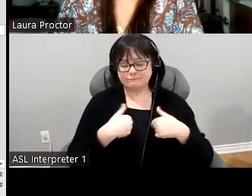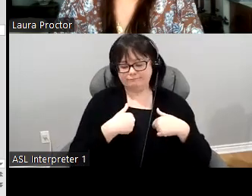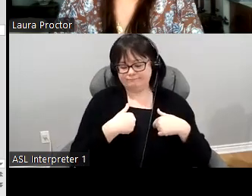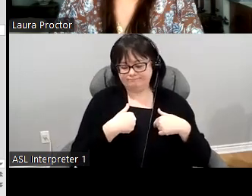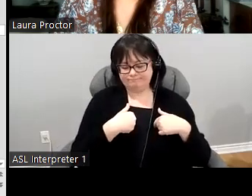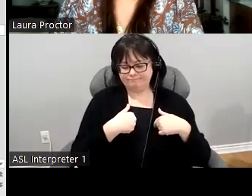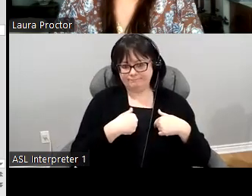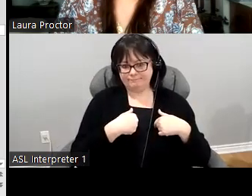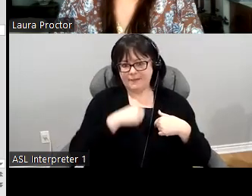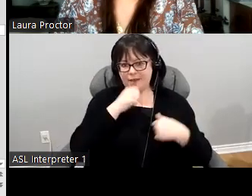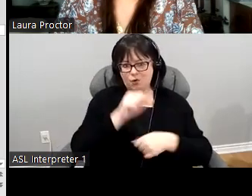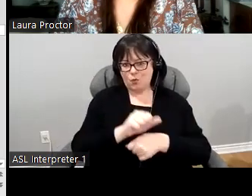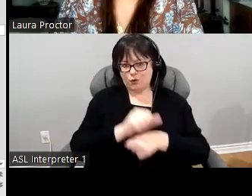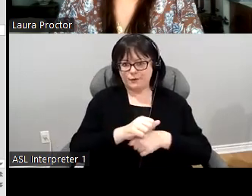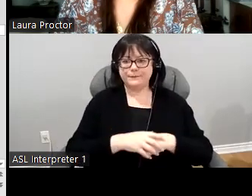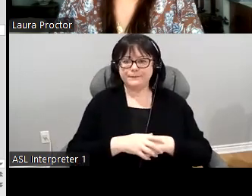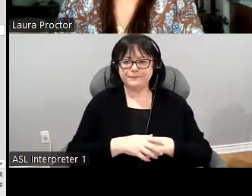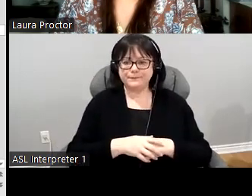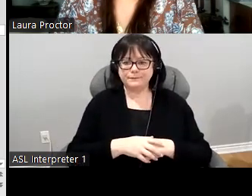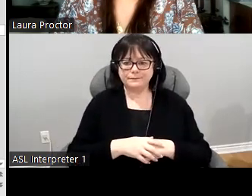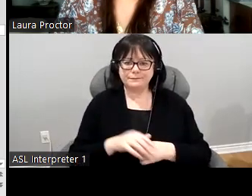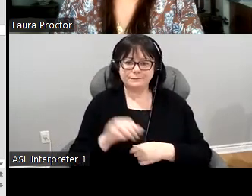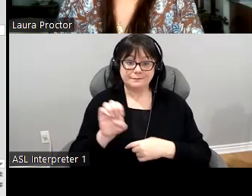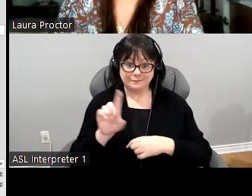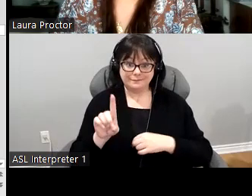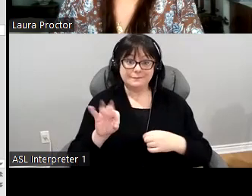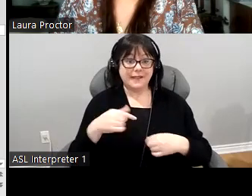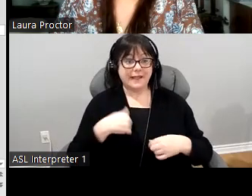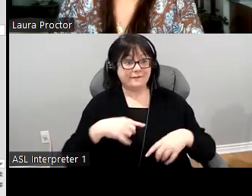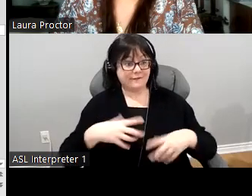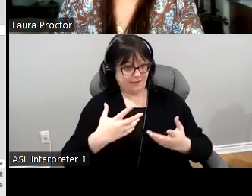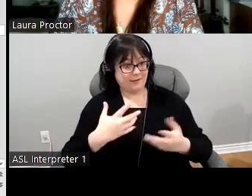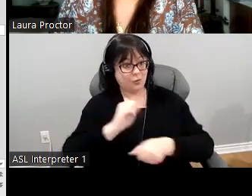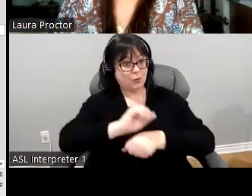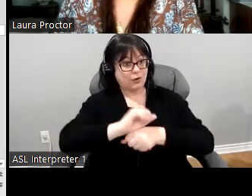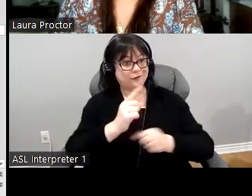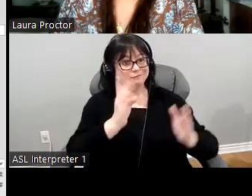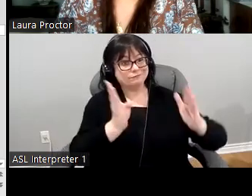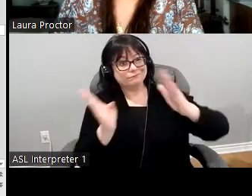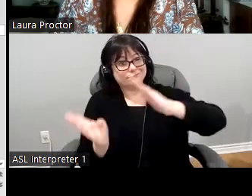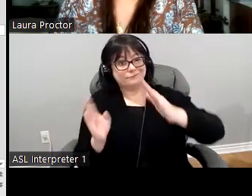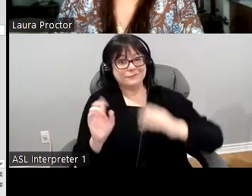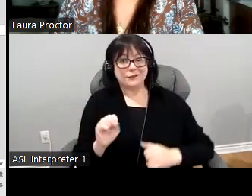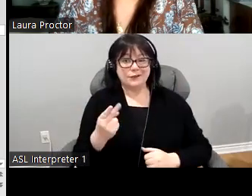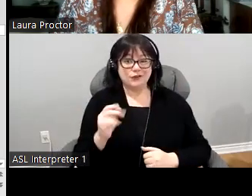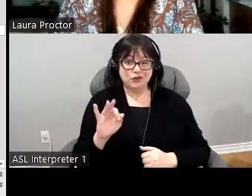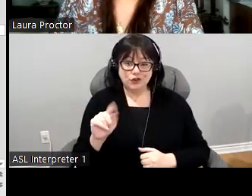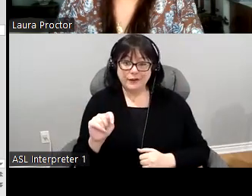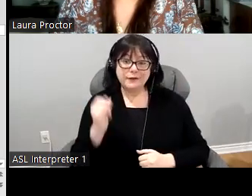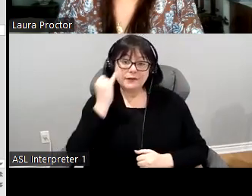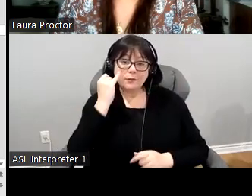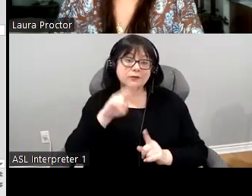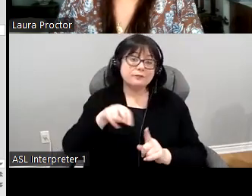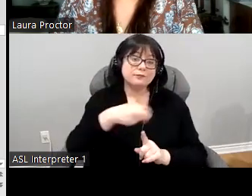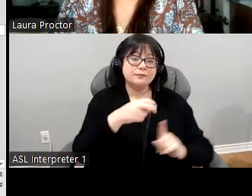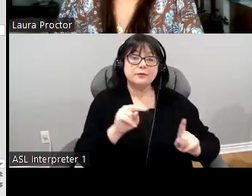If I were to take shifts, and that's how we say it in Emerge, if I were to say take shifts in New Jersey, I would have